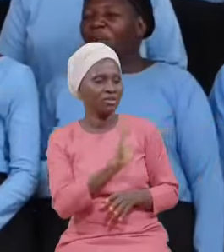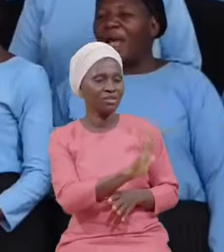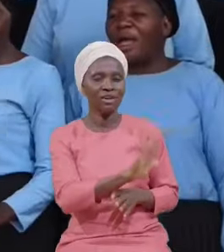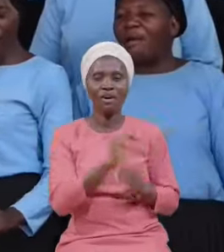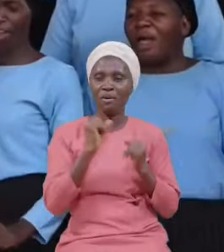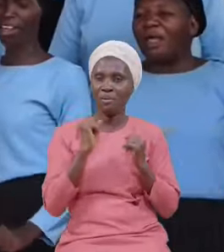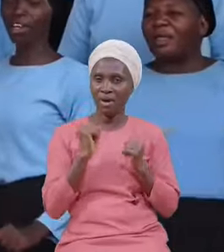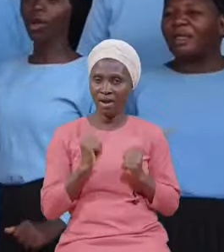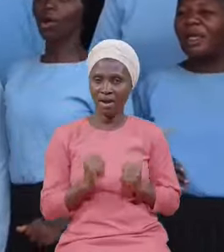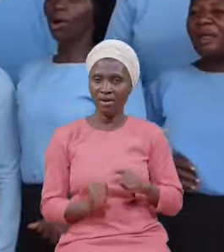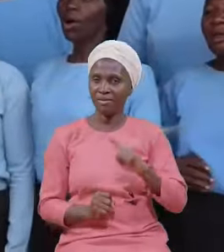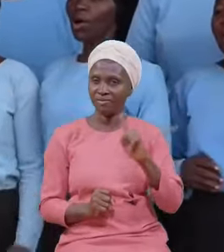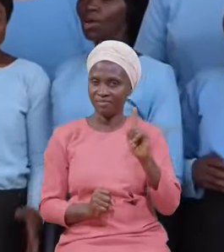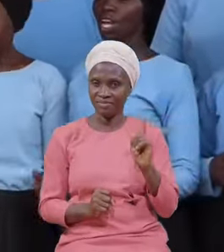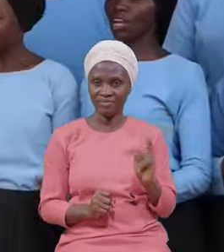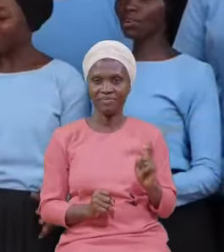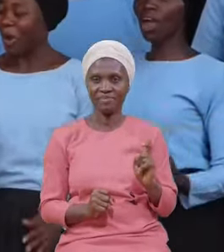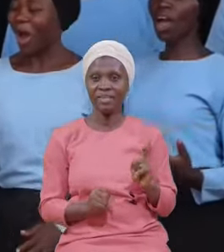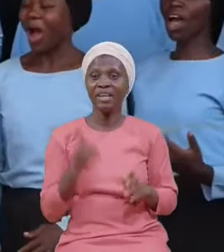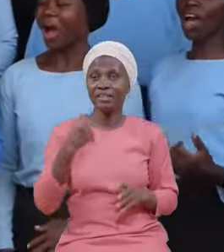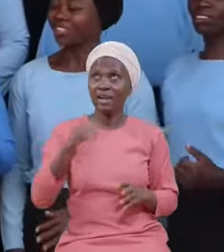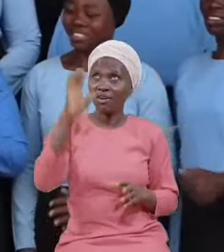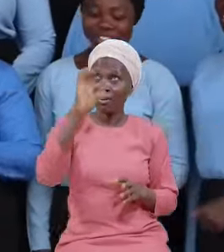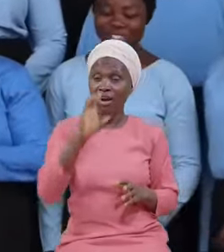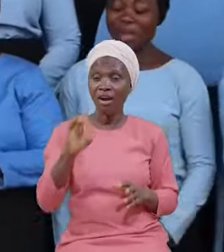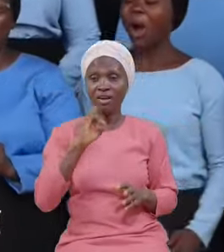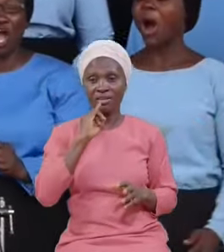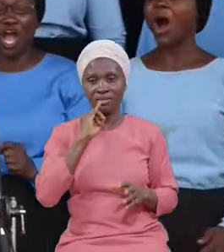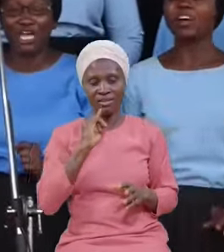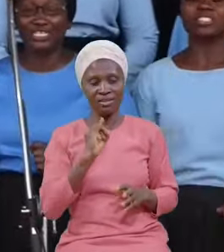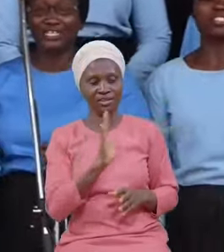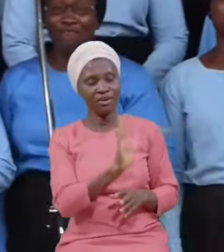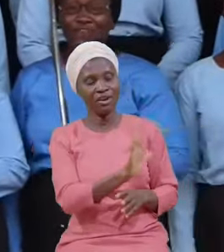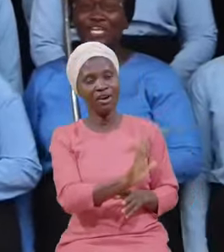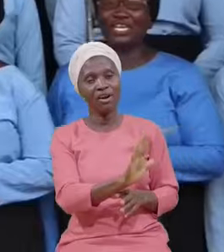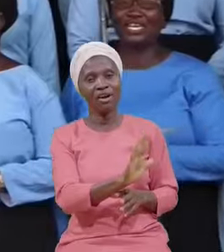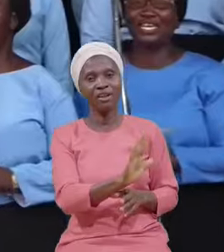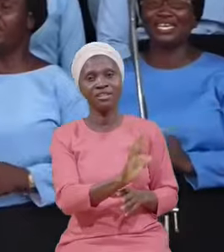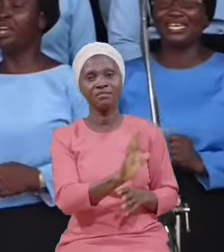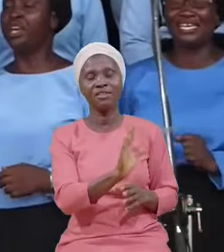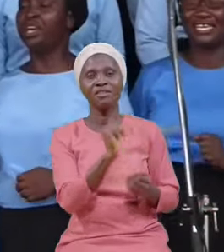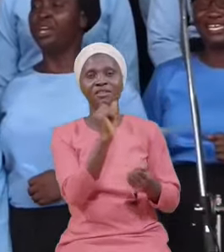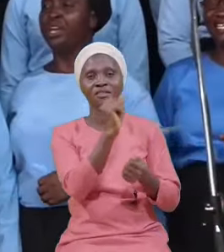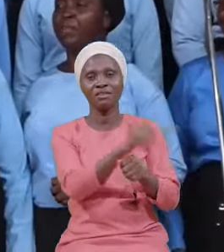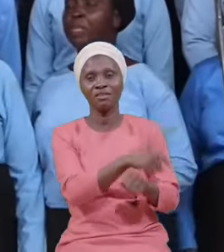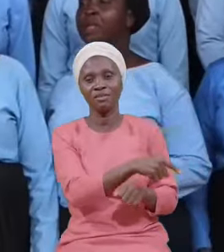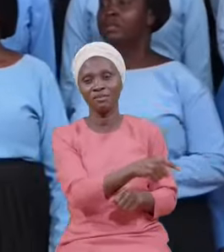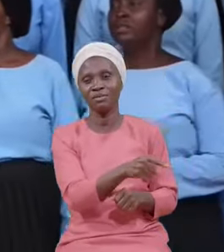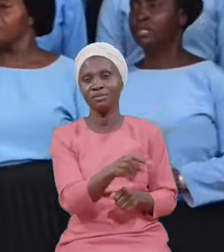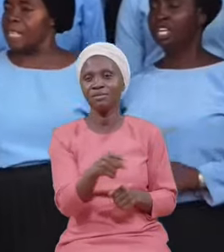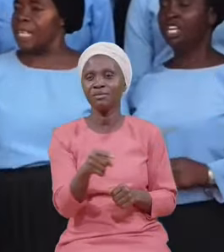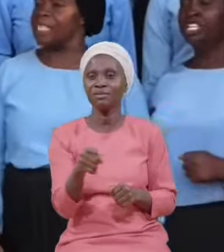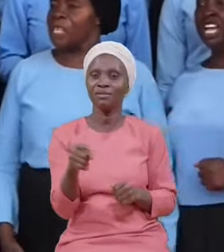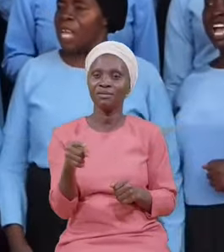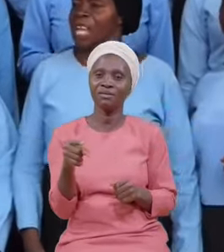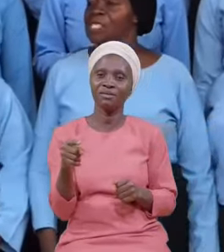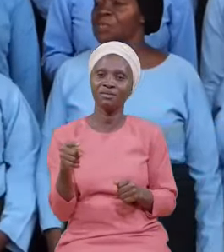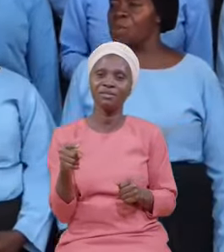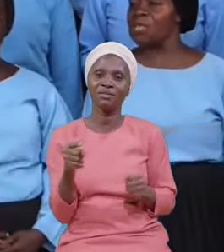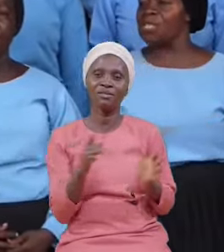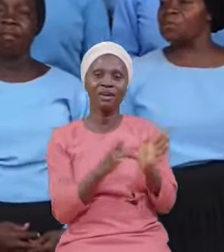your power the cross is your defeat